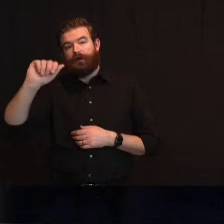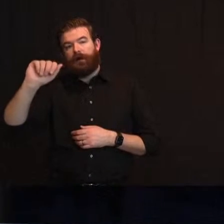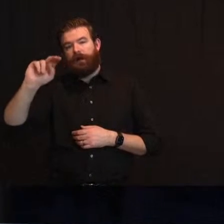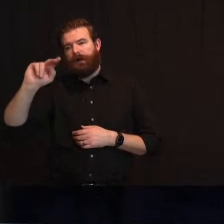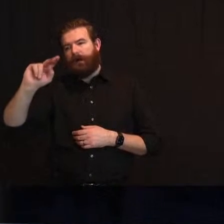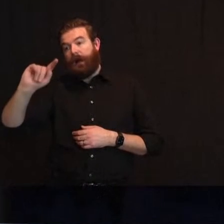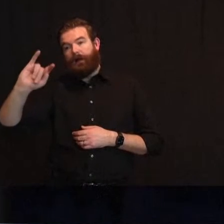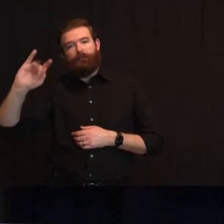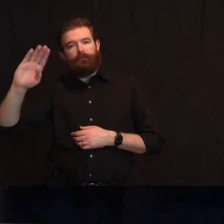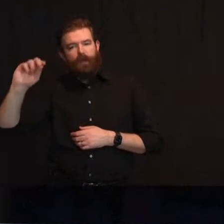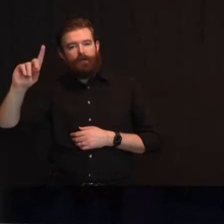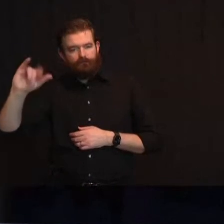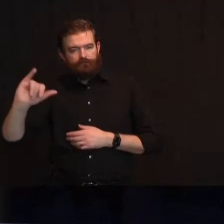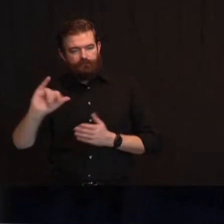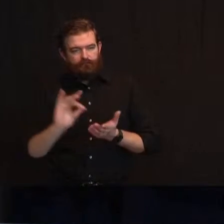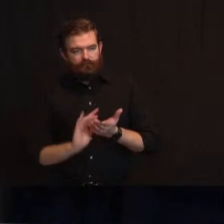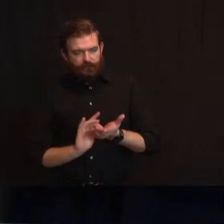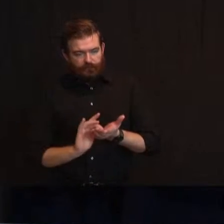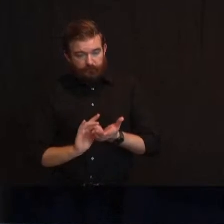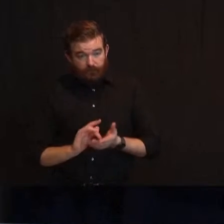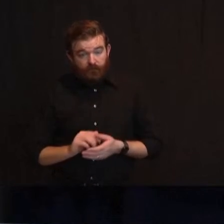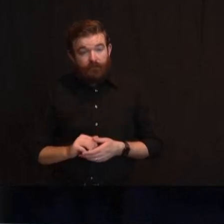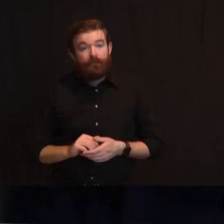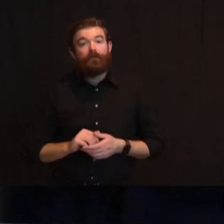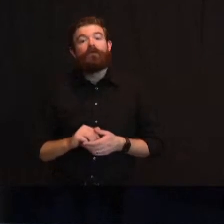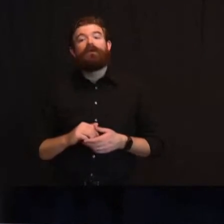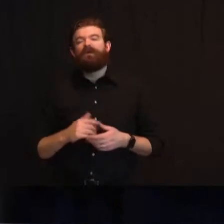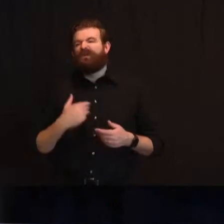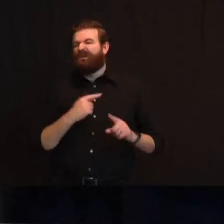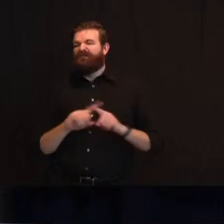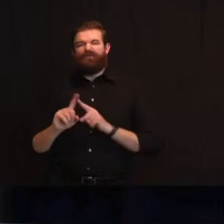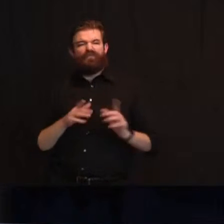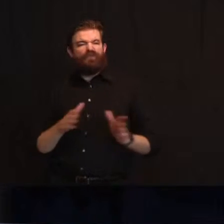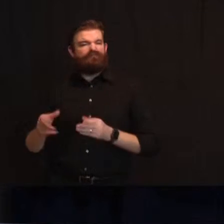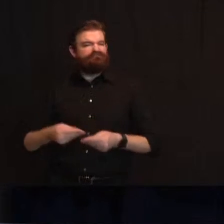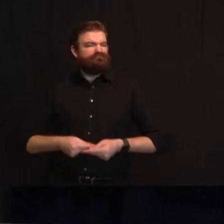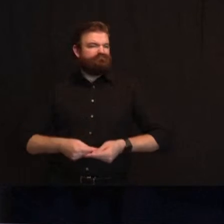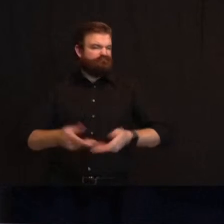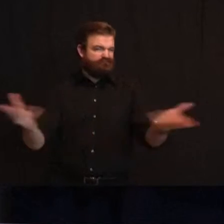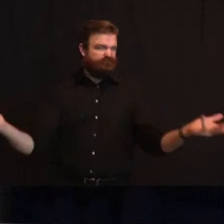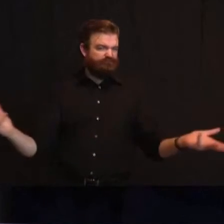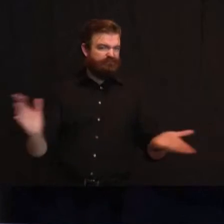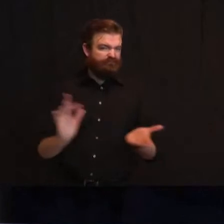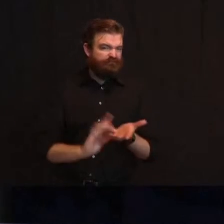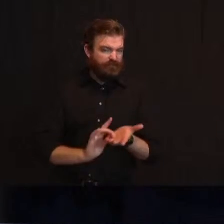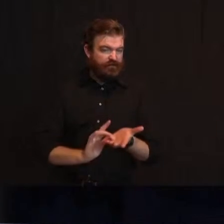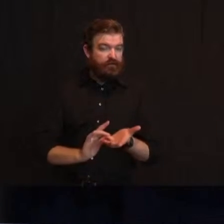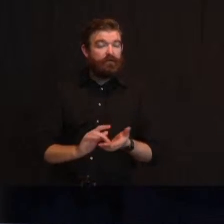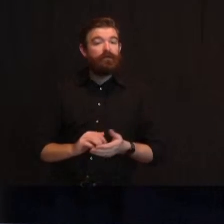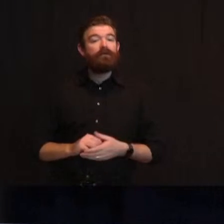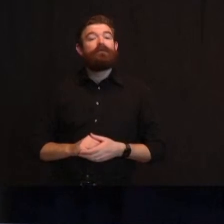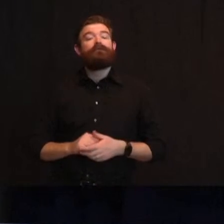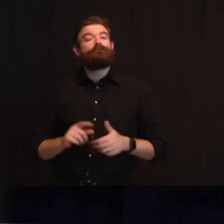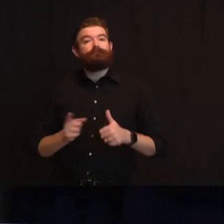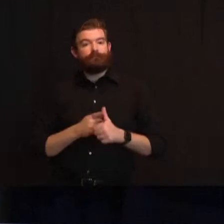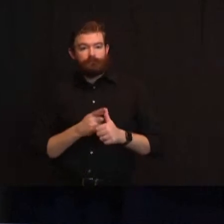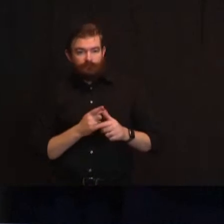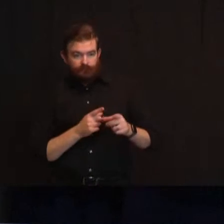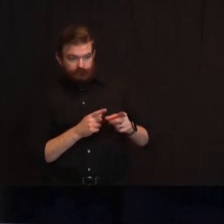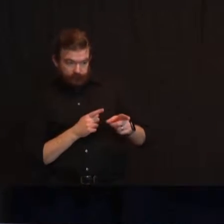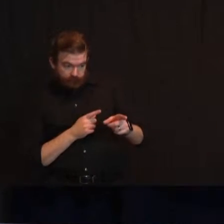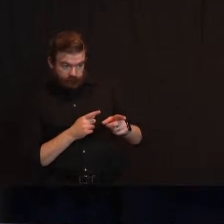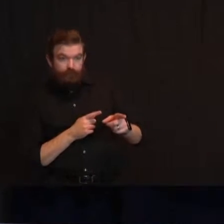administration. It is a outpatient, early on in symptomatic disease.